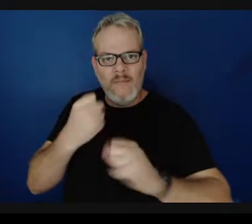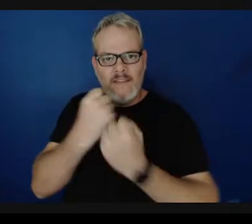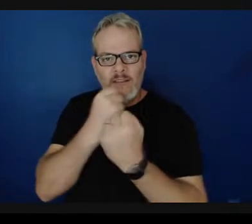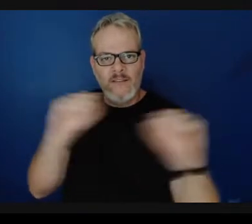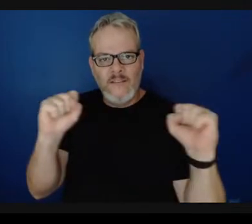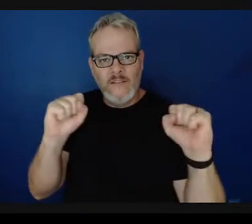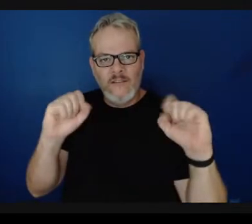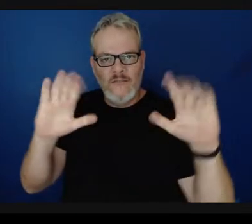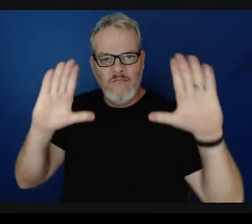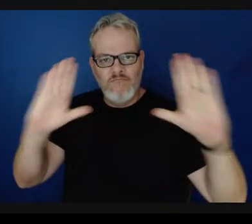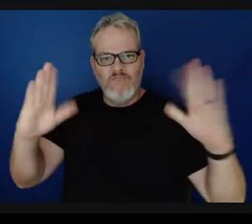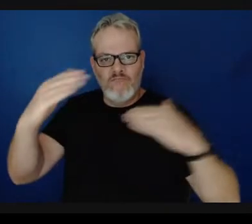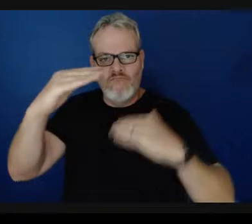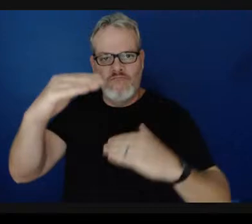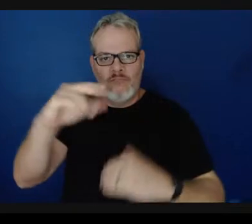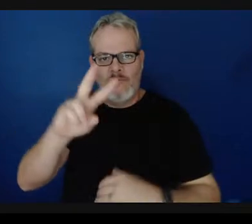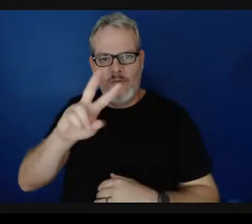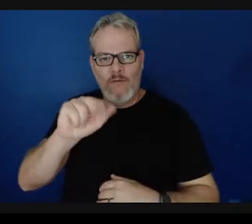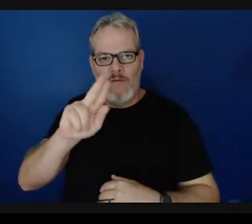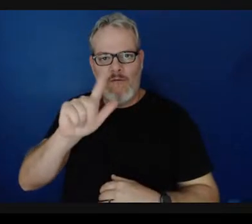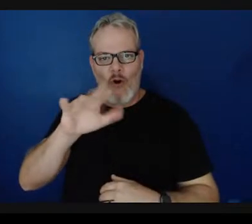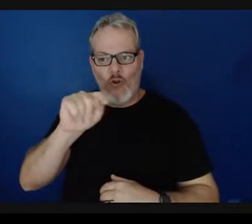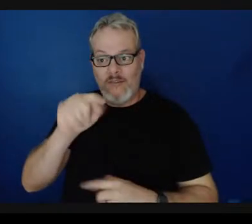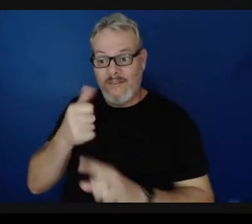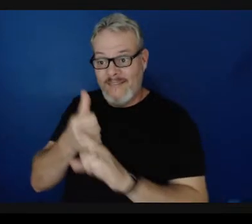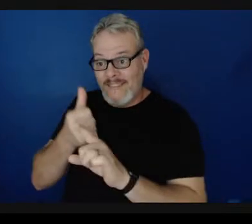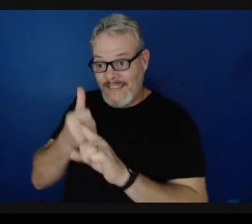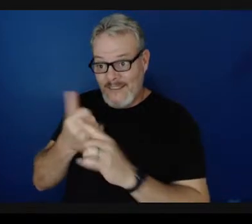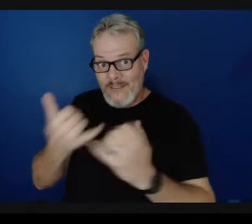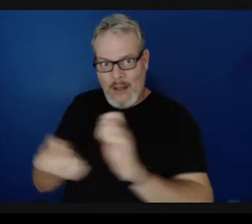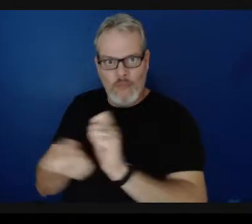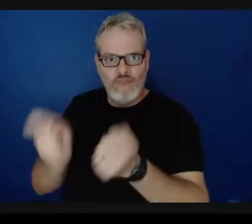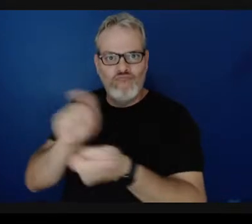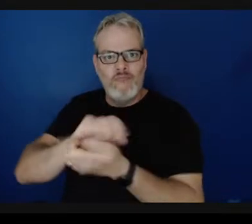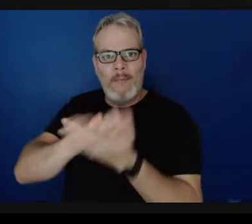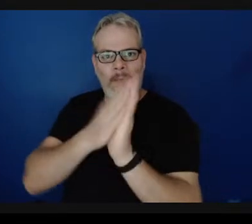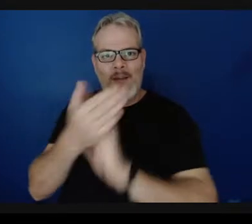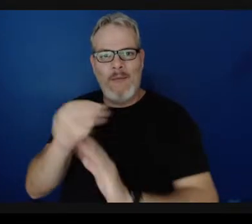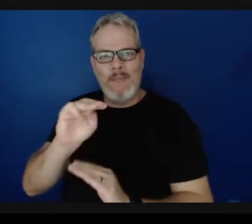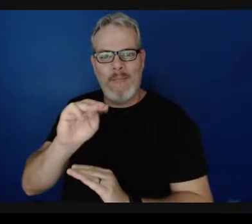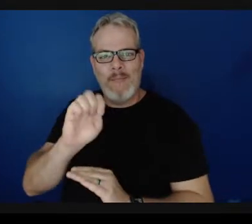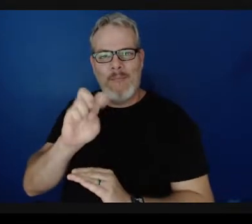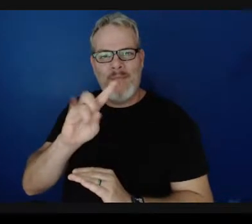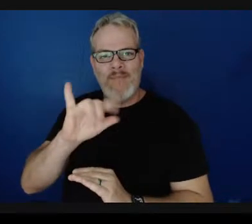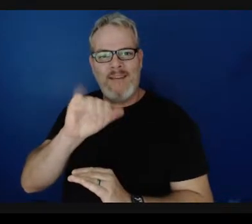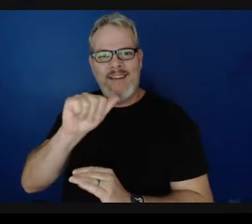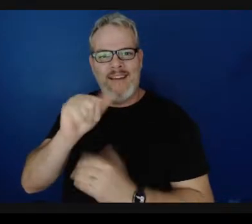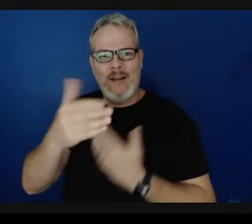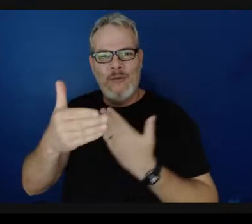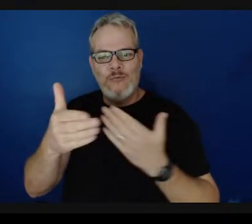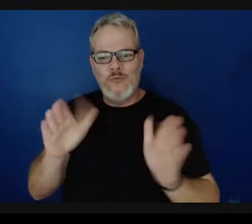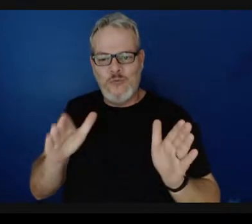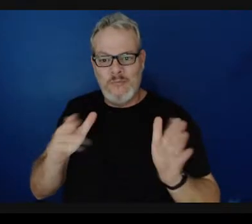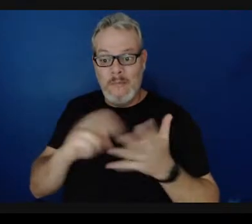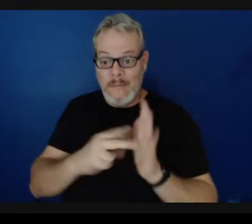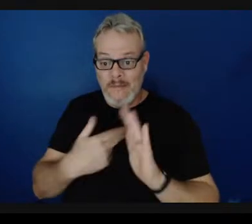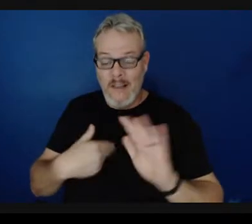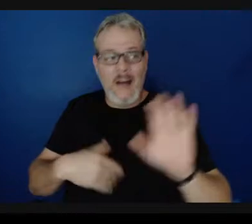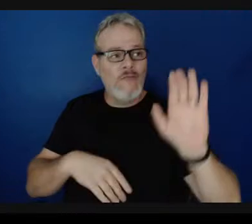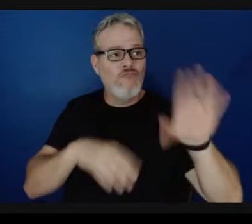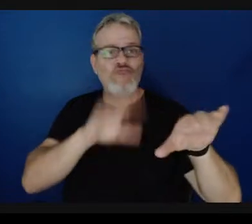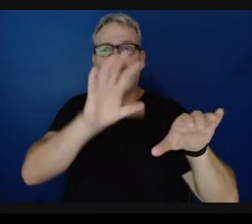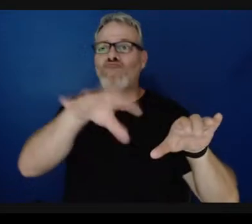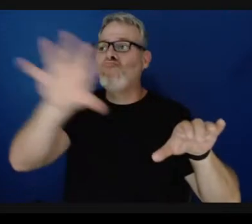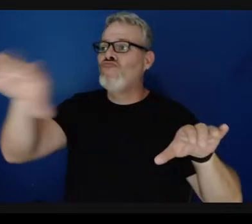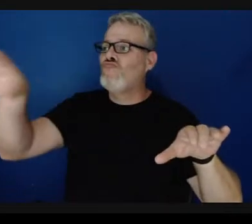the media room. And then they have several displays all over the museum. So it's a fantastic